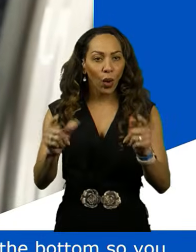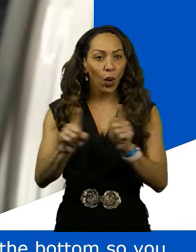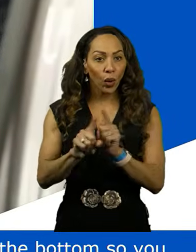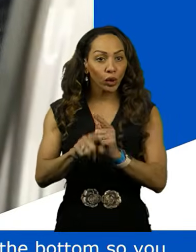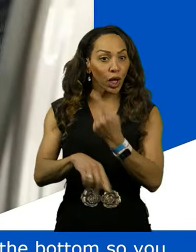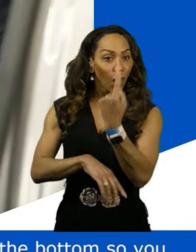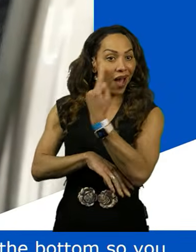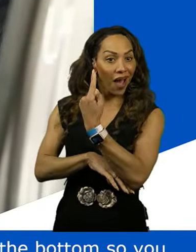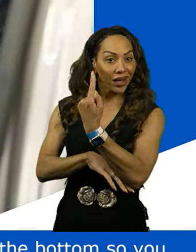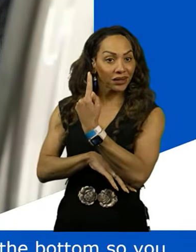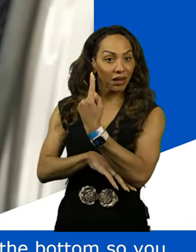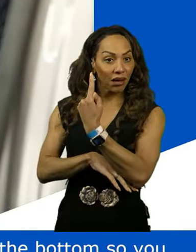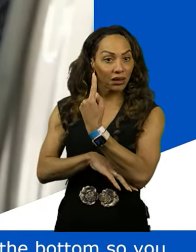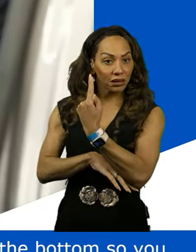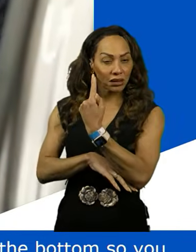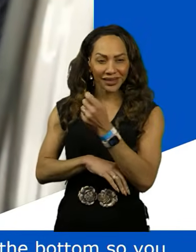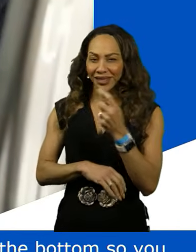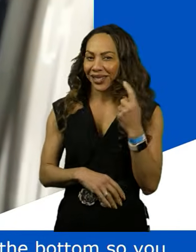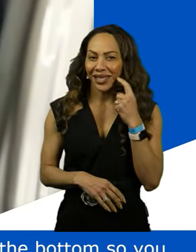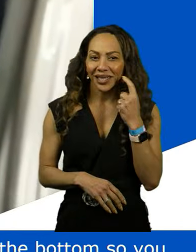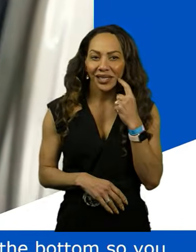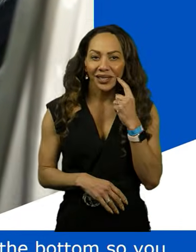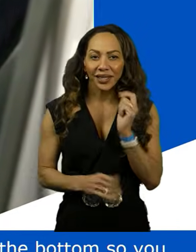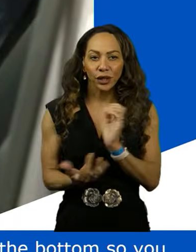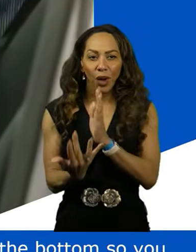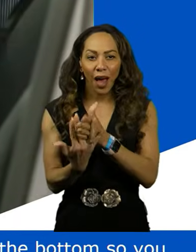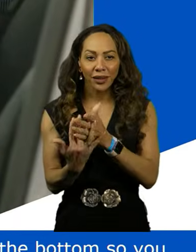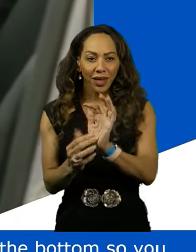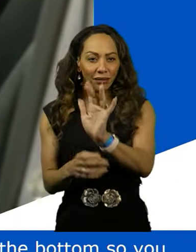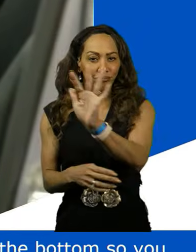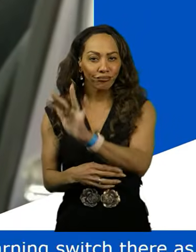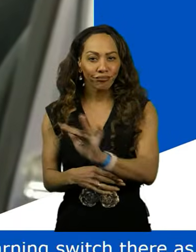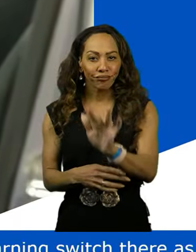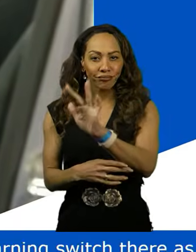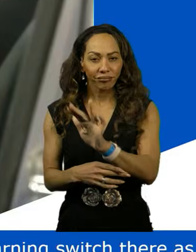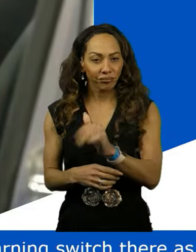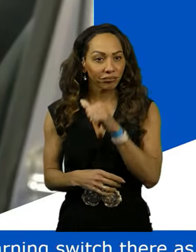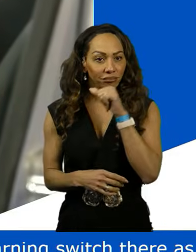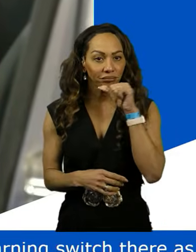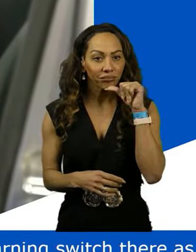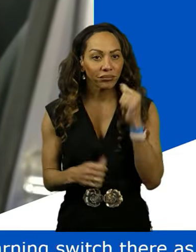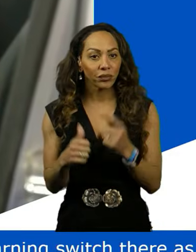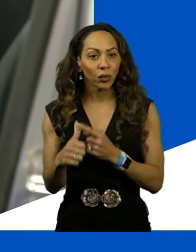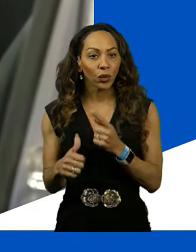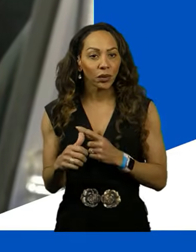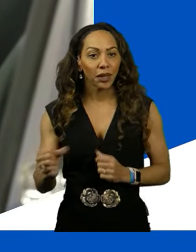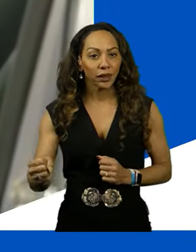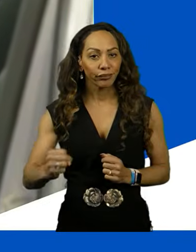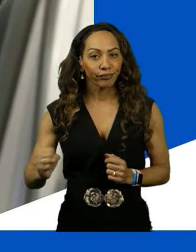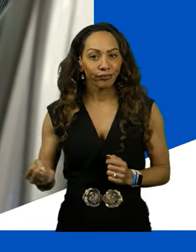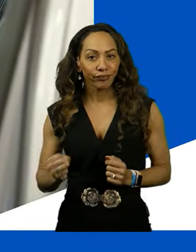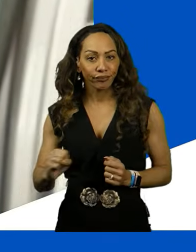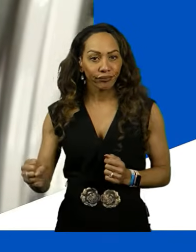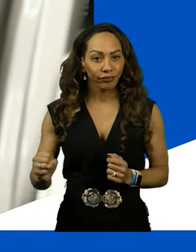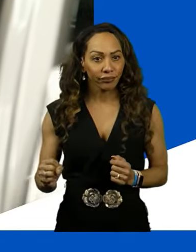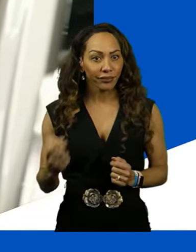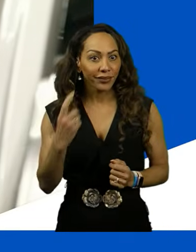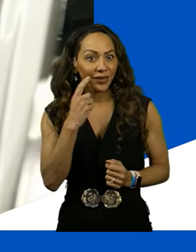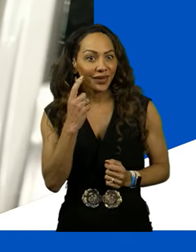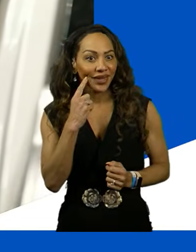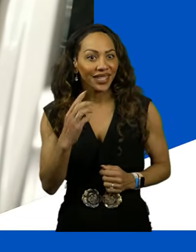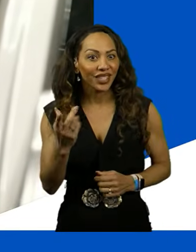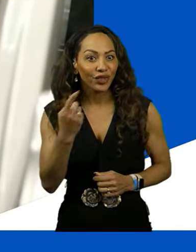safety feature. It's there, easy to access. Have a nice automatic gear shifter here that's nice and chunky and easy to